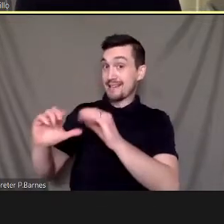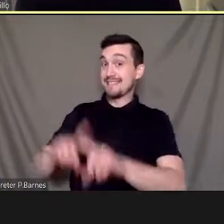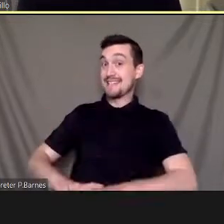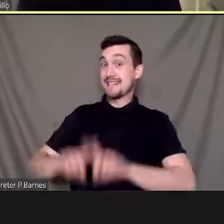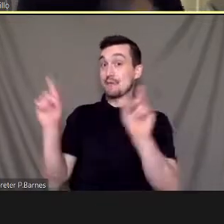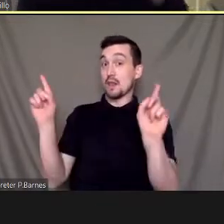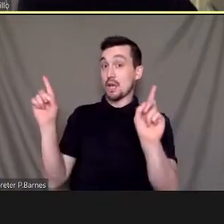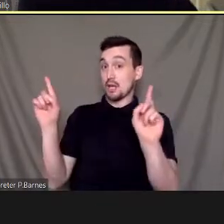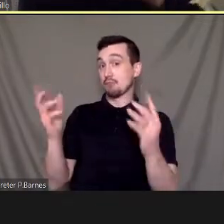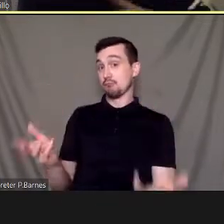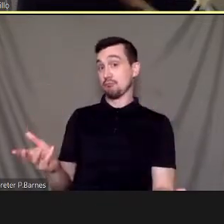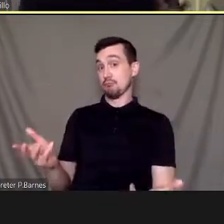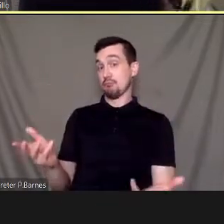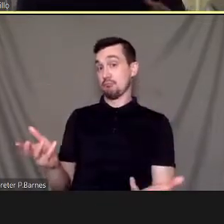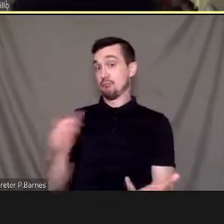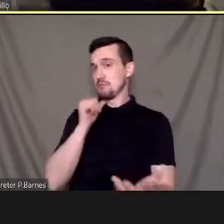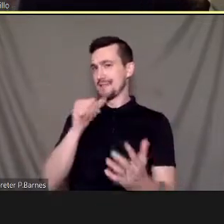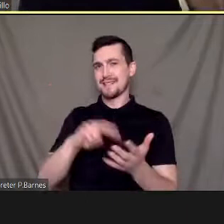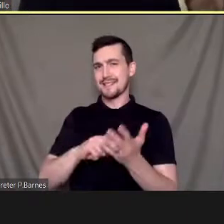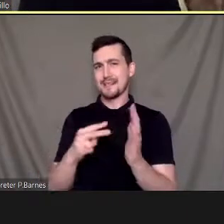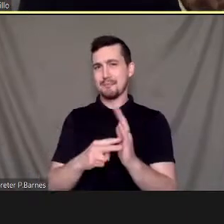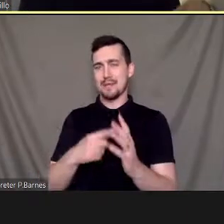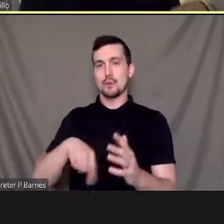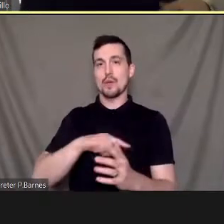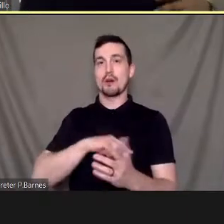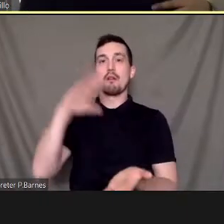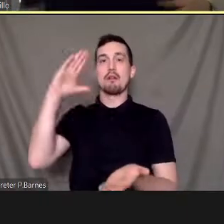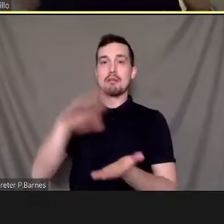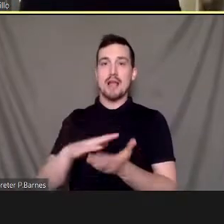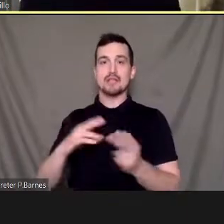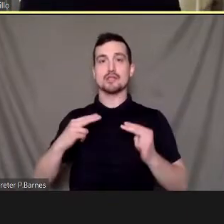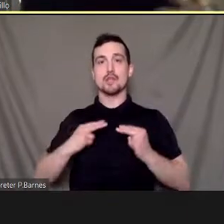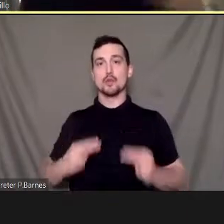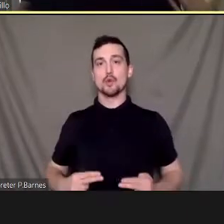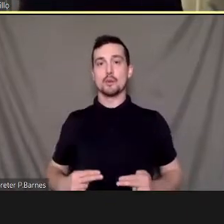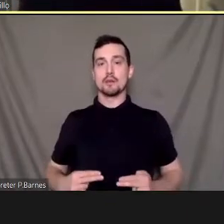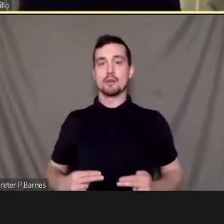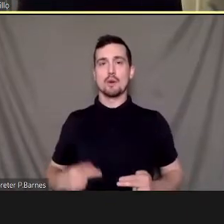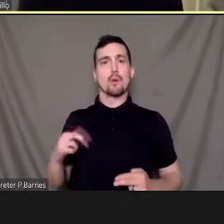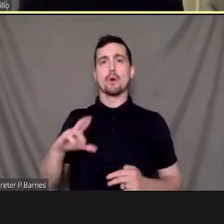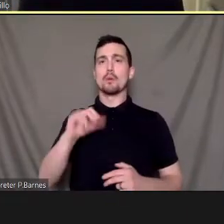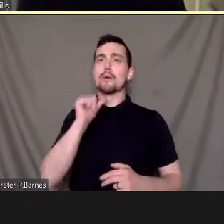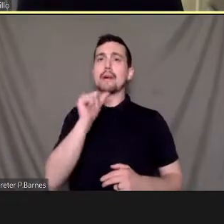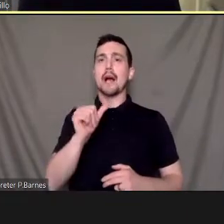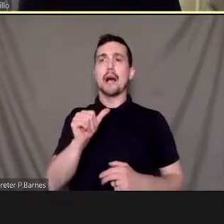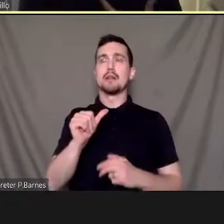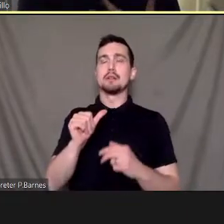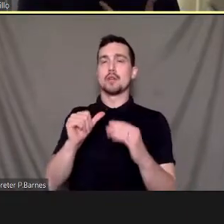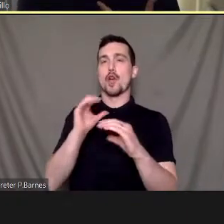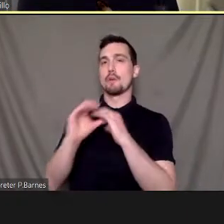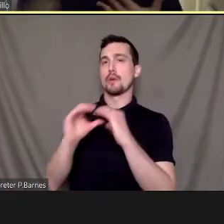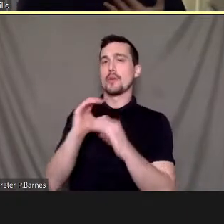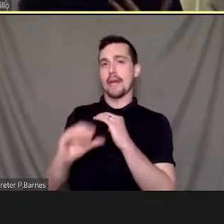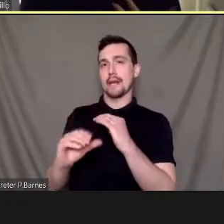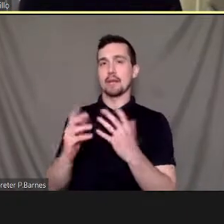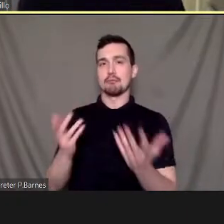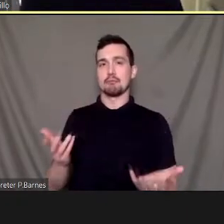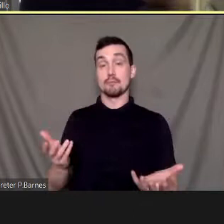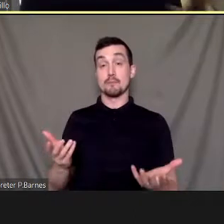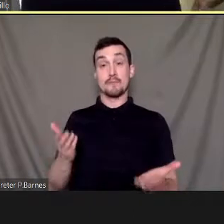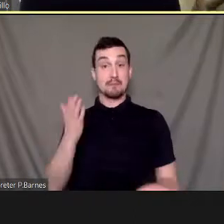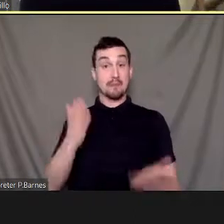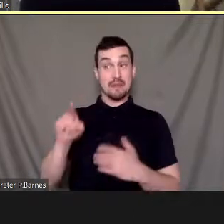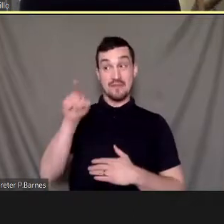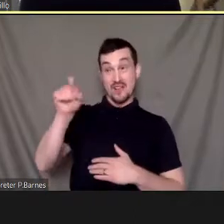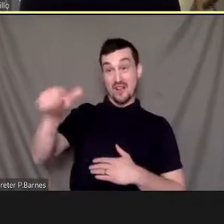But that doesn't mean that we are less human, or that we are not communicating. Perhaps it might be that the other